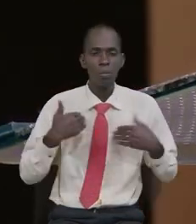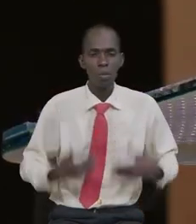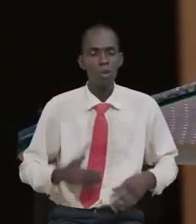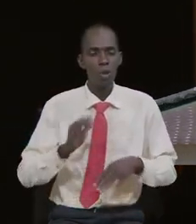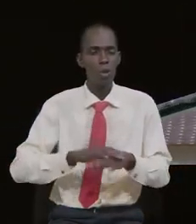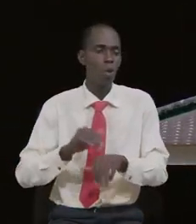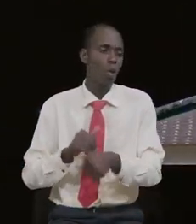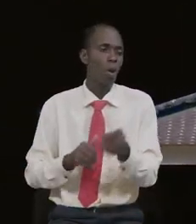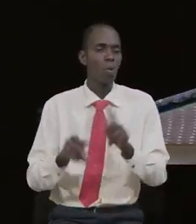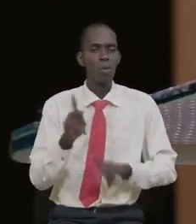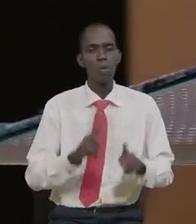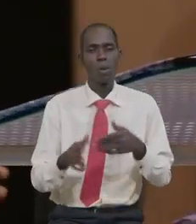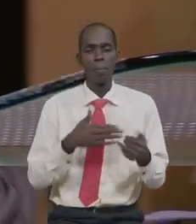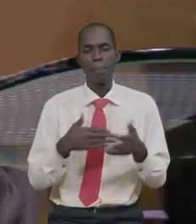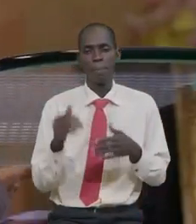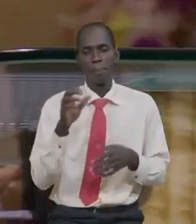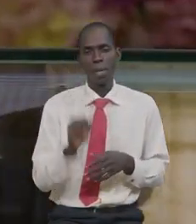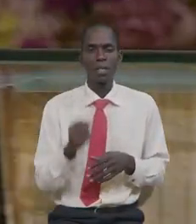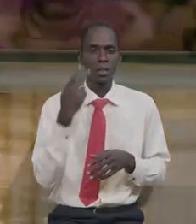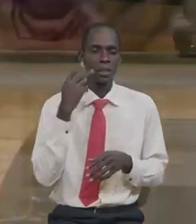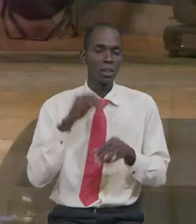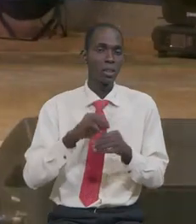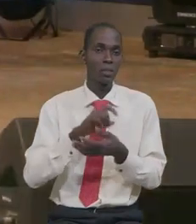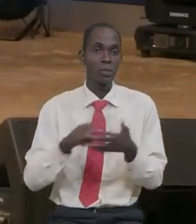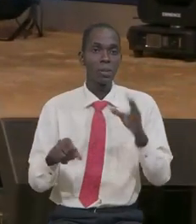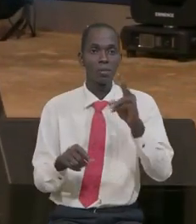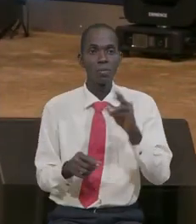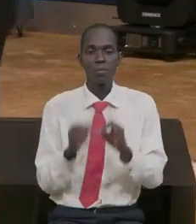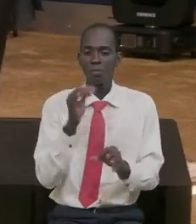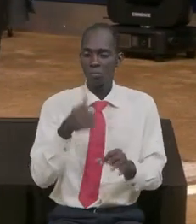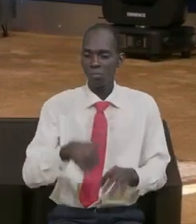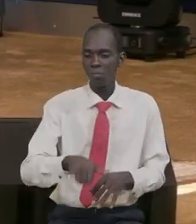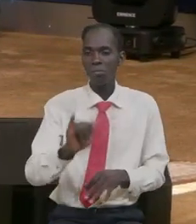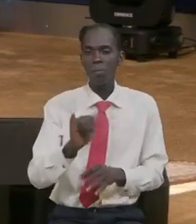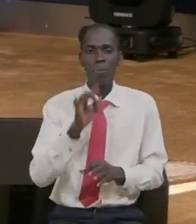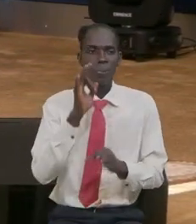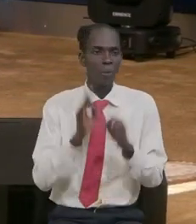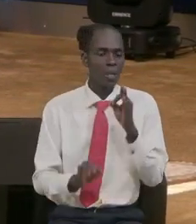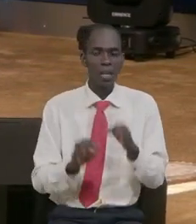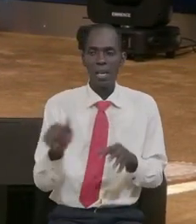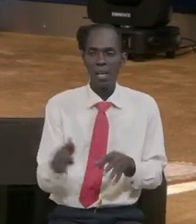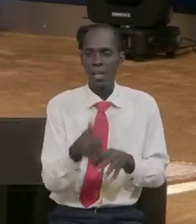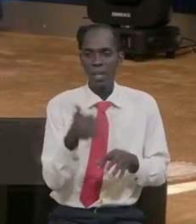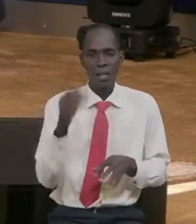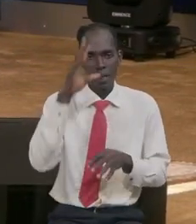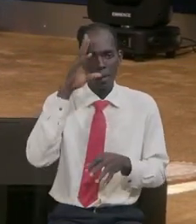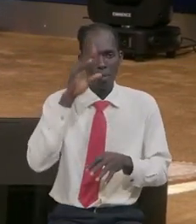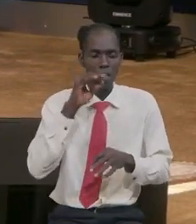in verse 16 says, yet if anyone, if any man